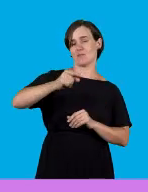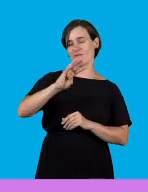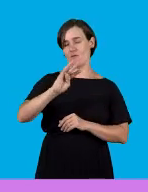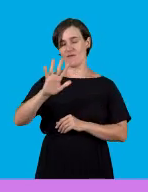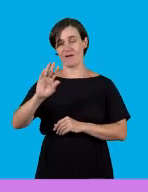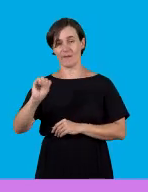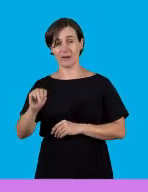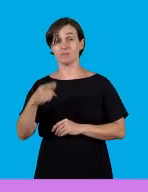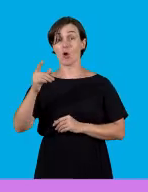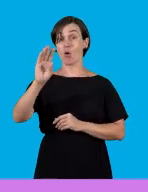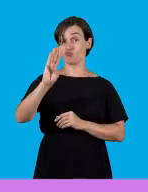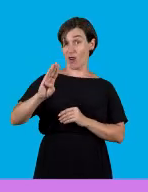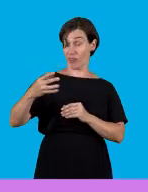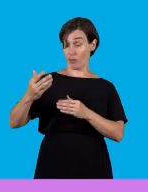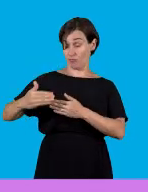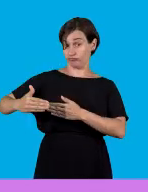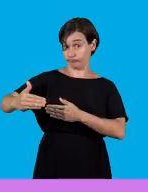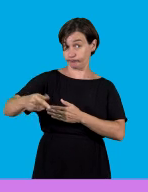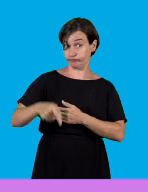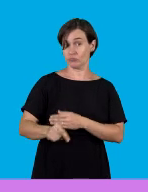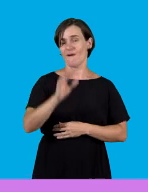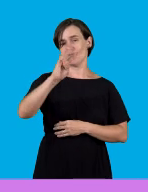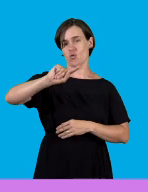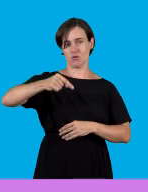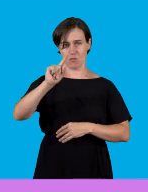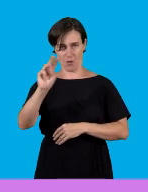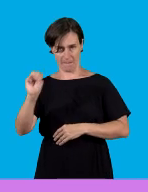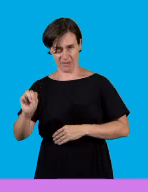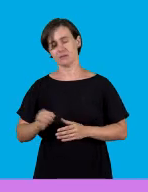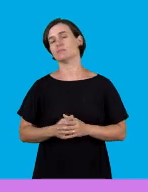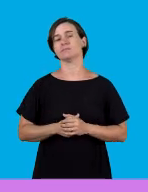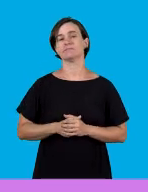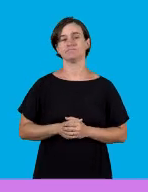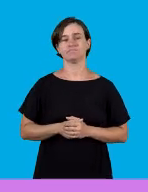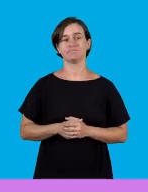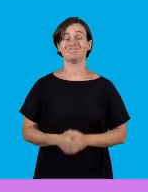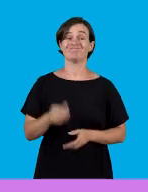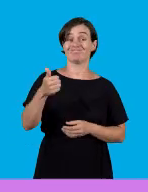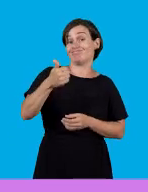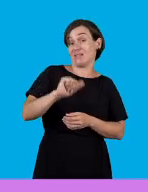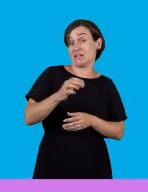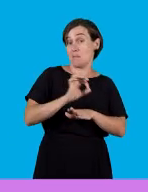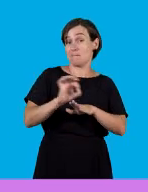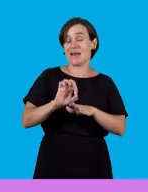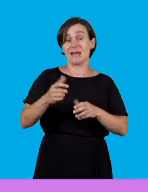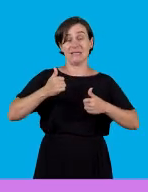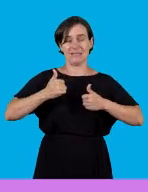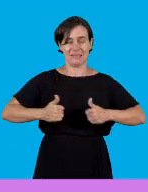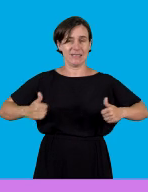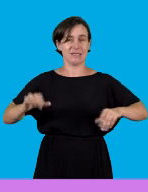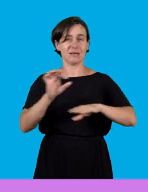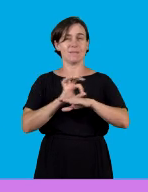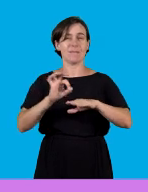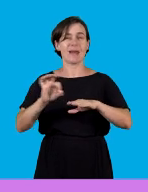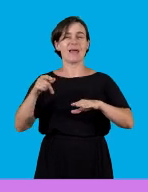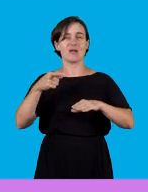the 4.1 meter. We also have a sitting plan of a theater which will